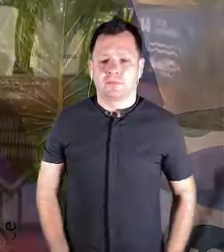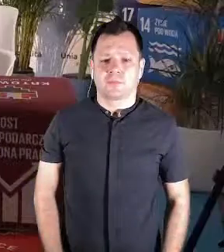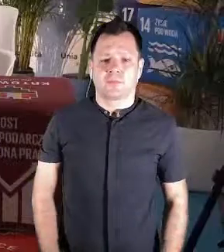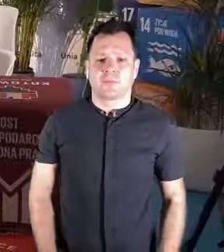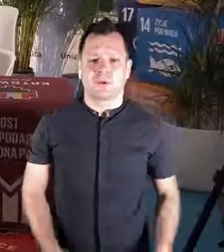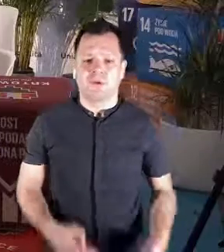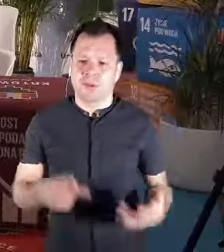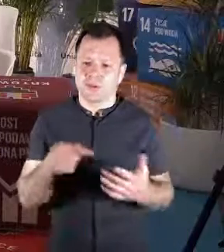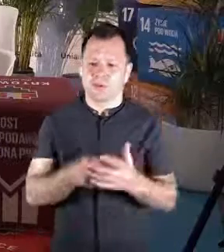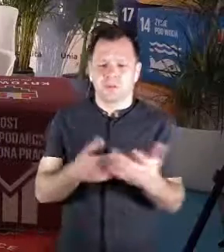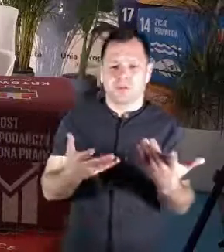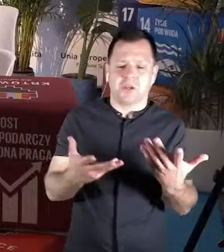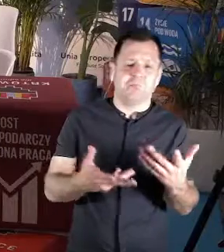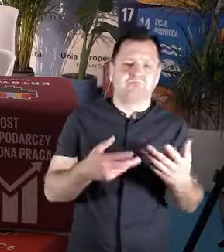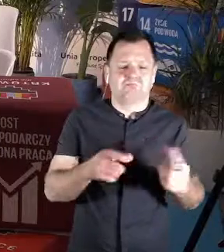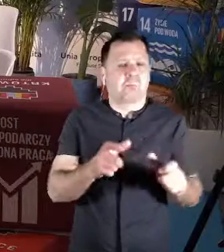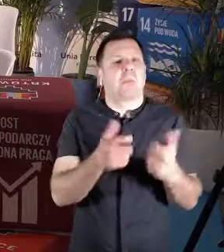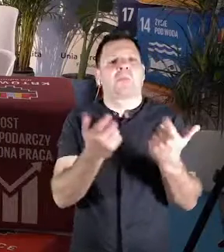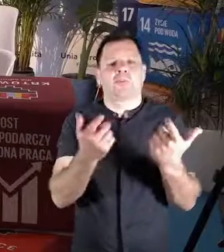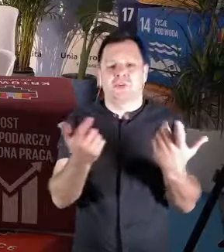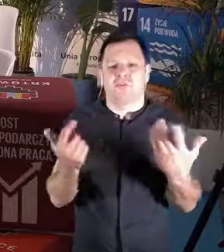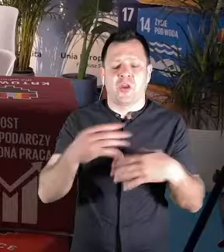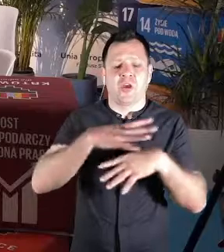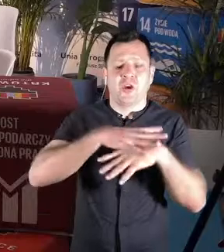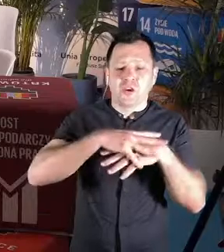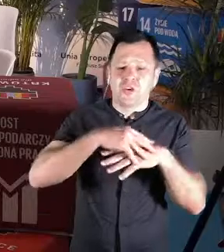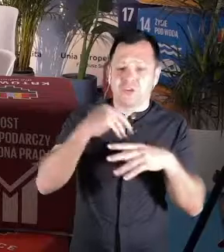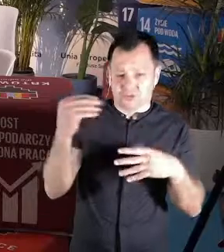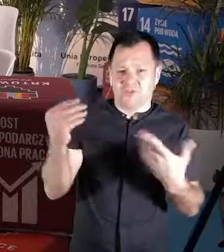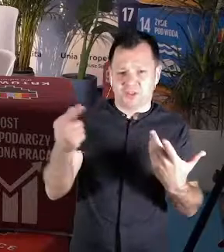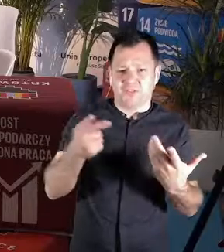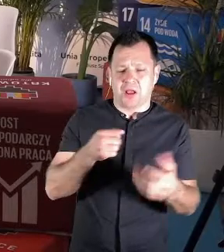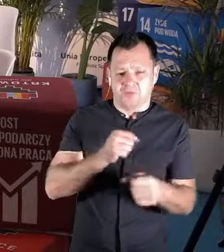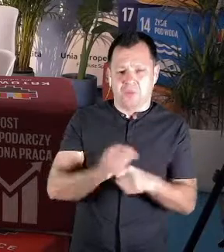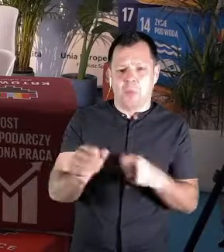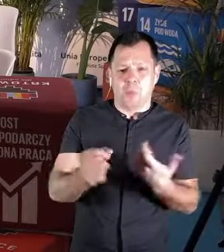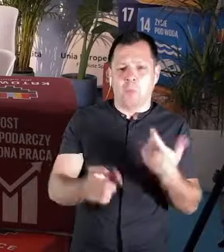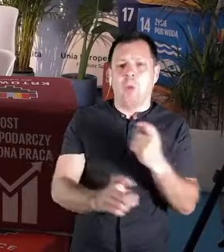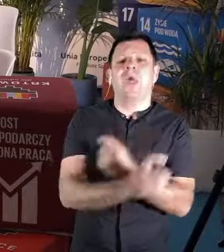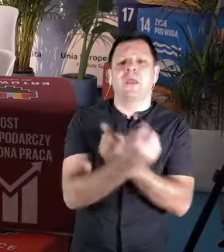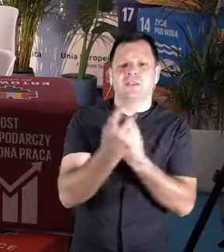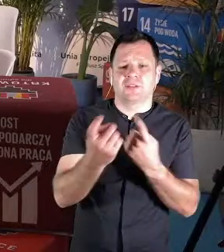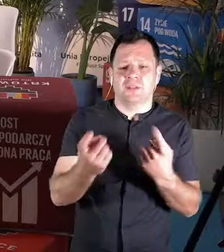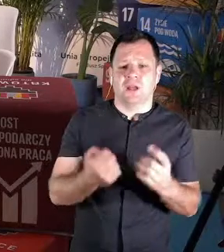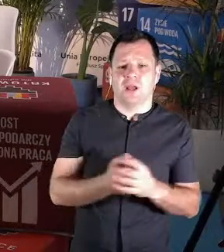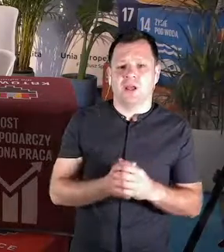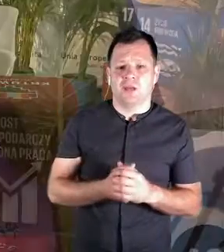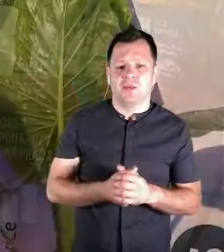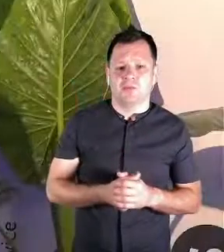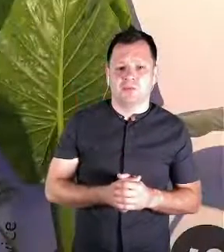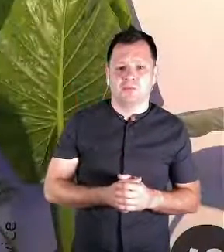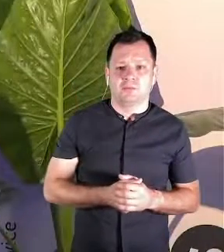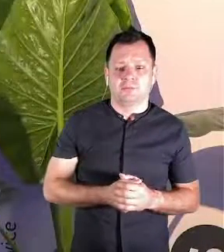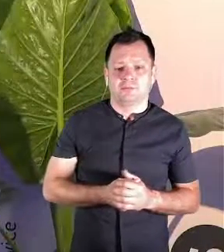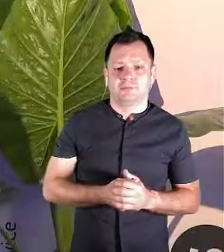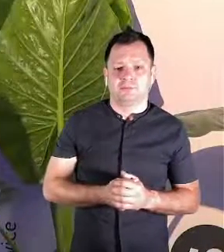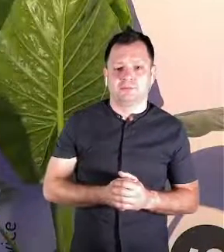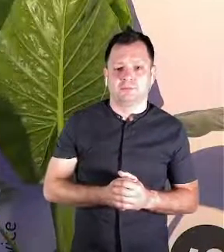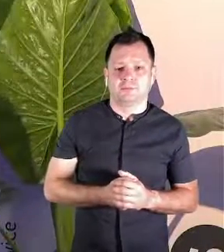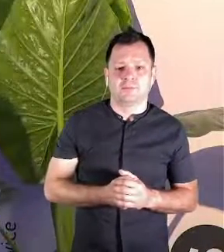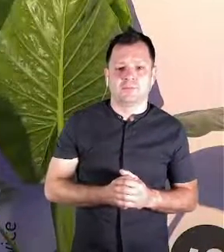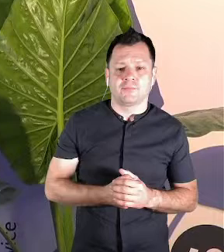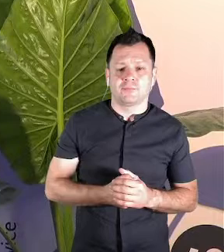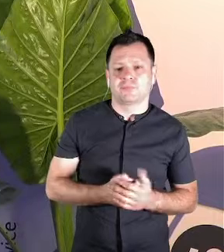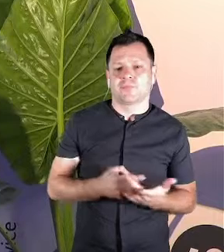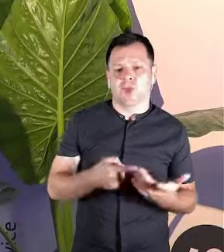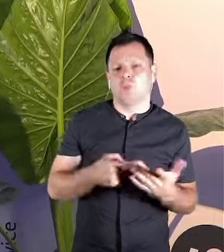yes, Sweden is the country of something which is called allemansrätten, which is the kind of the access to